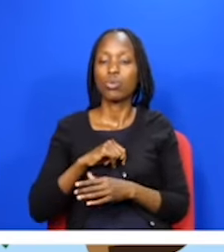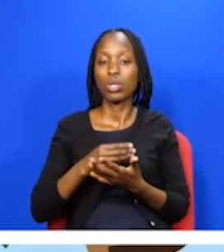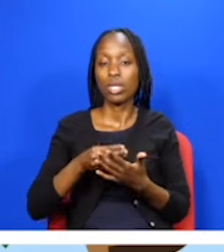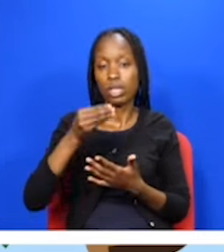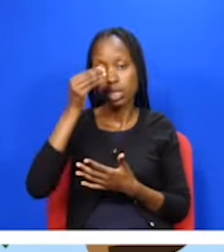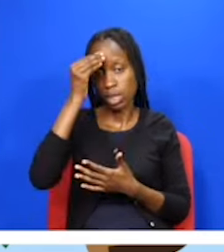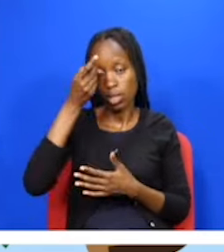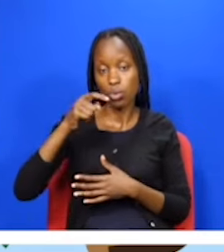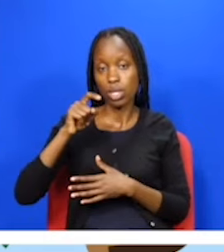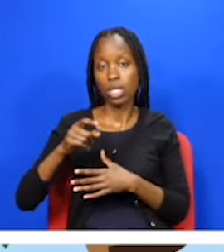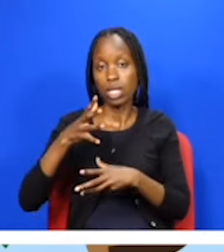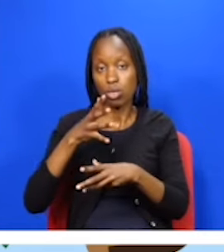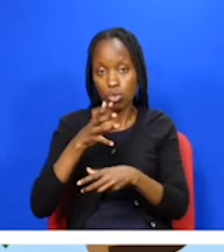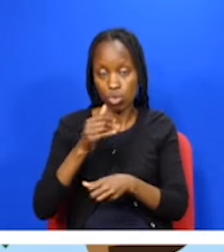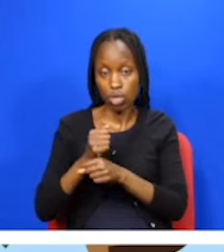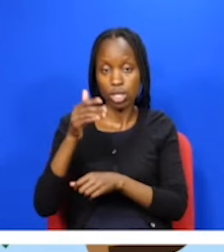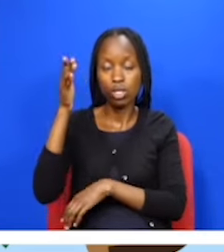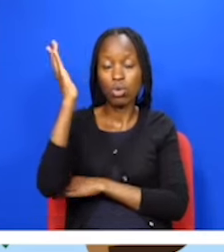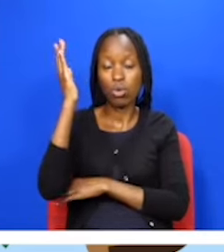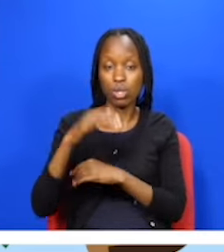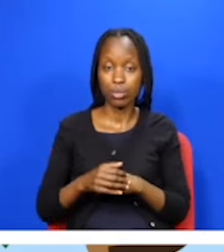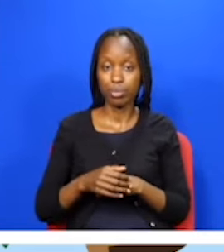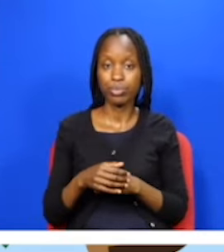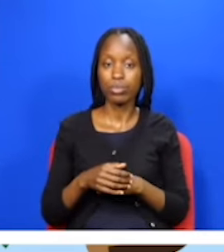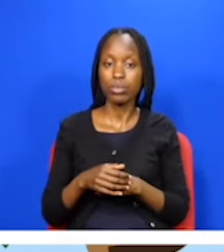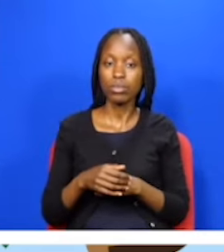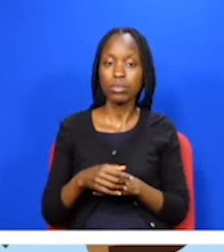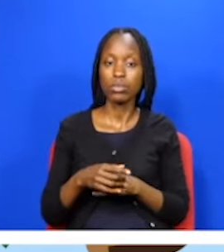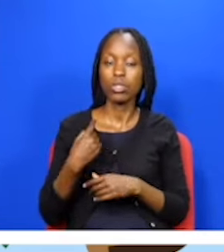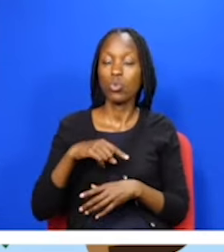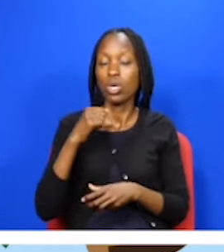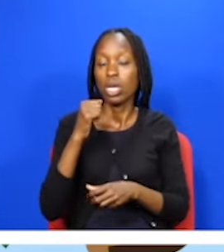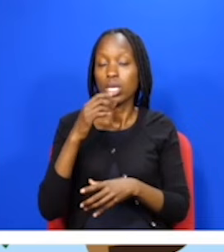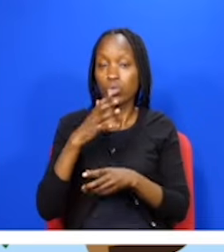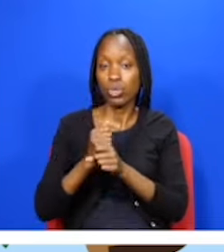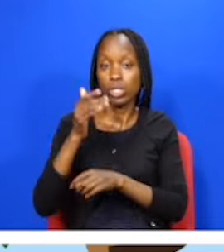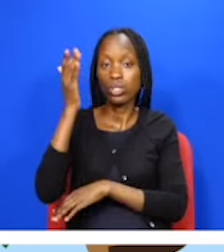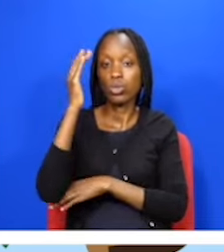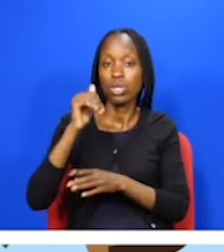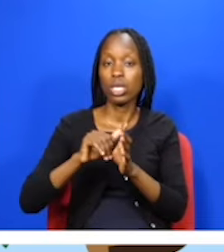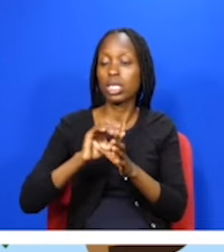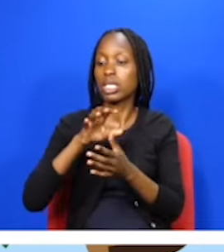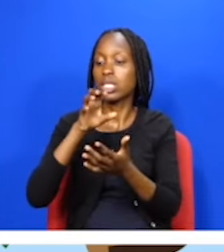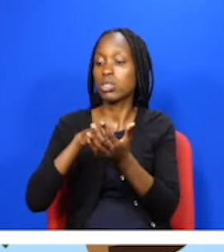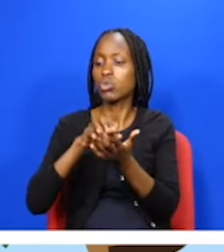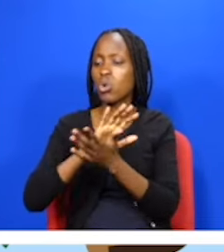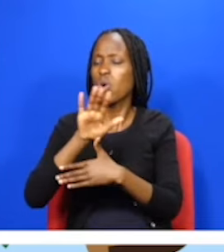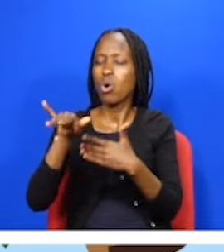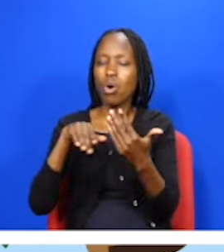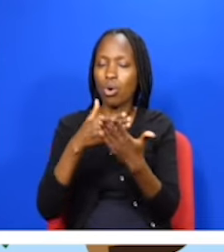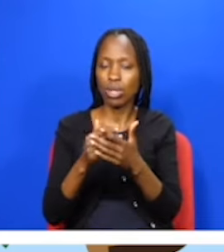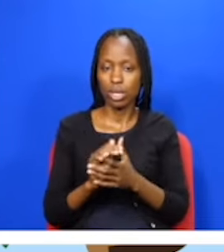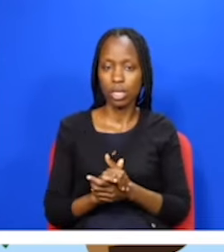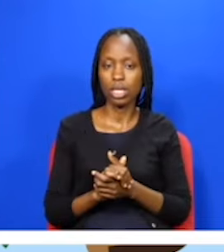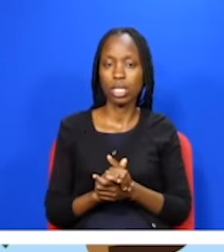we should trust God. We should do what? Trust God in all situations.